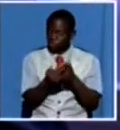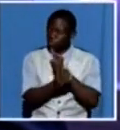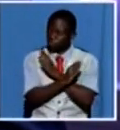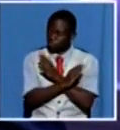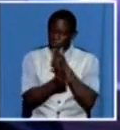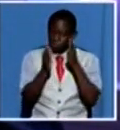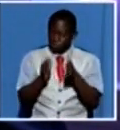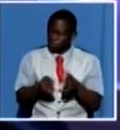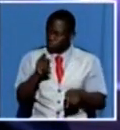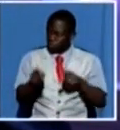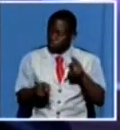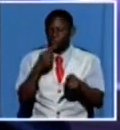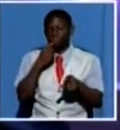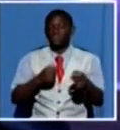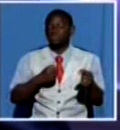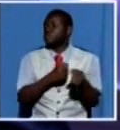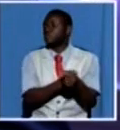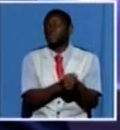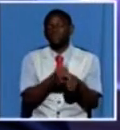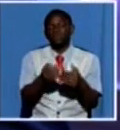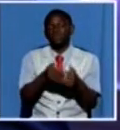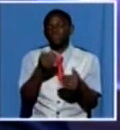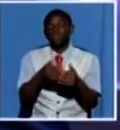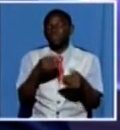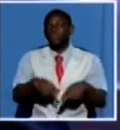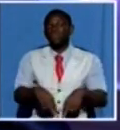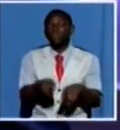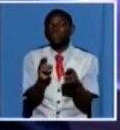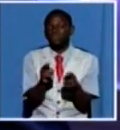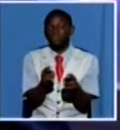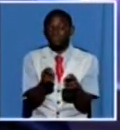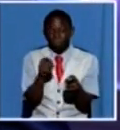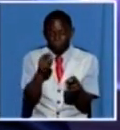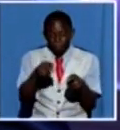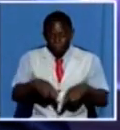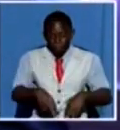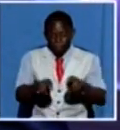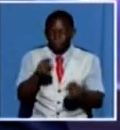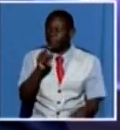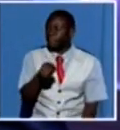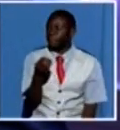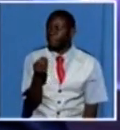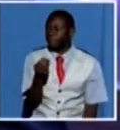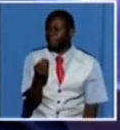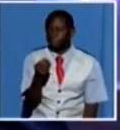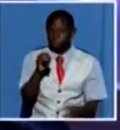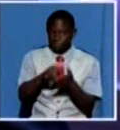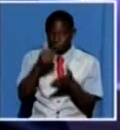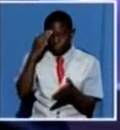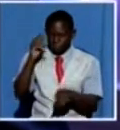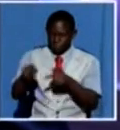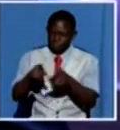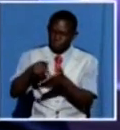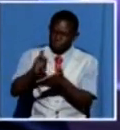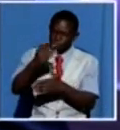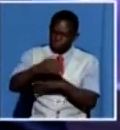And how are we going to maintain the roads if we cannot contribute for using the roads that we have put for